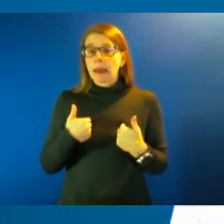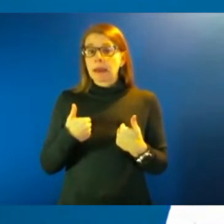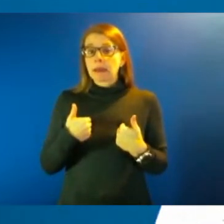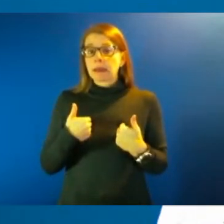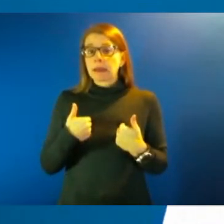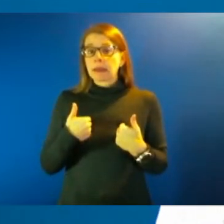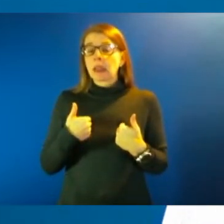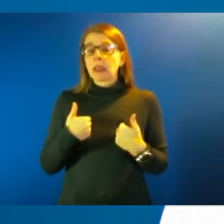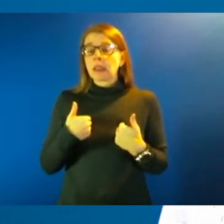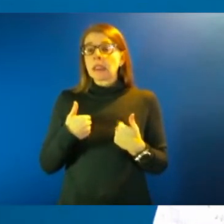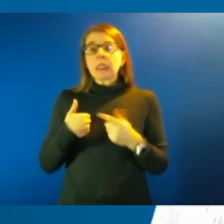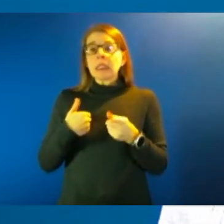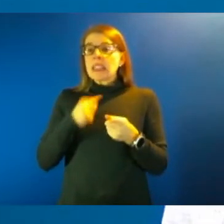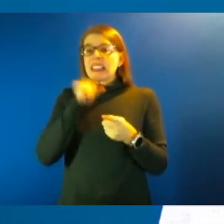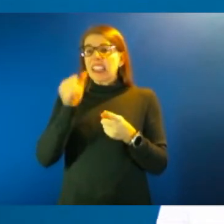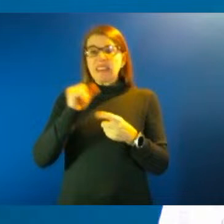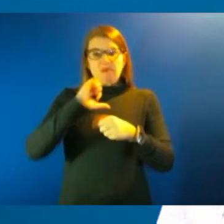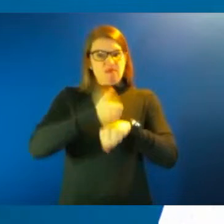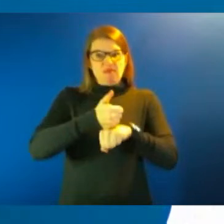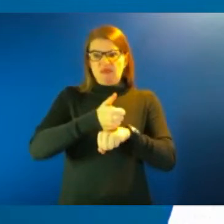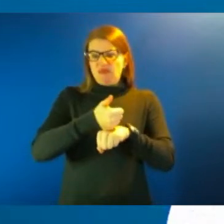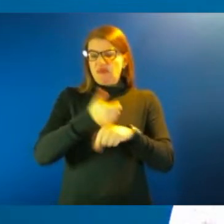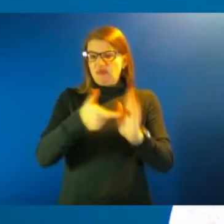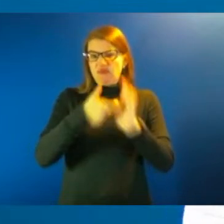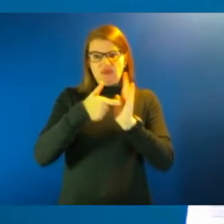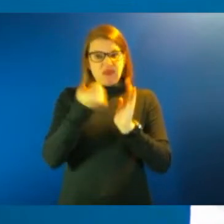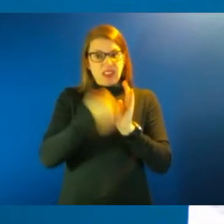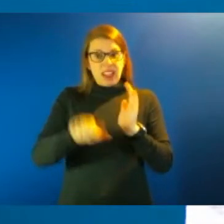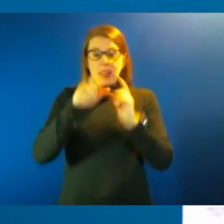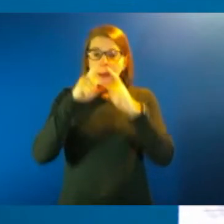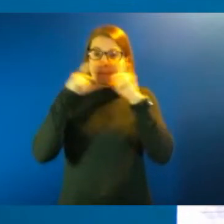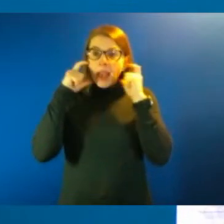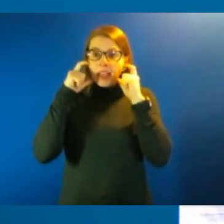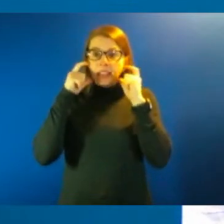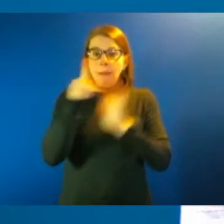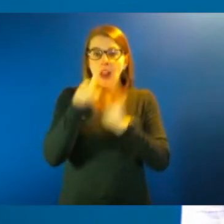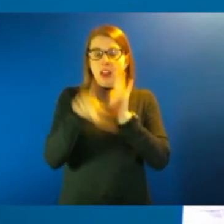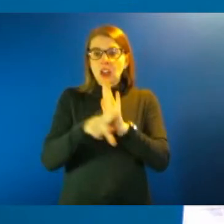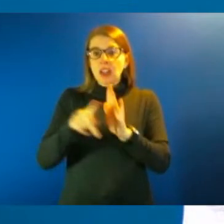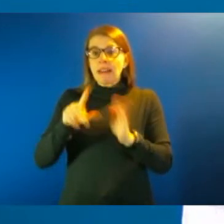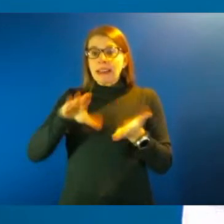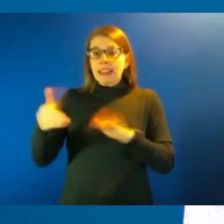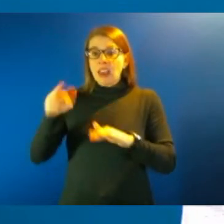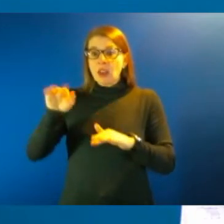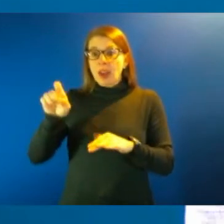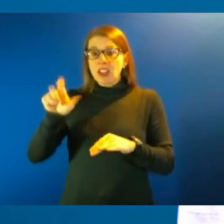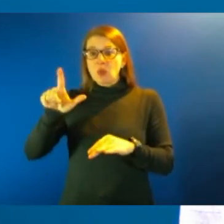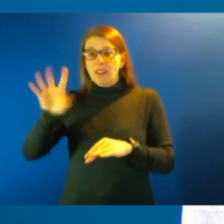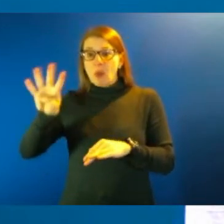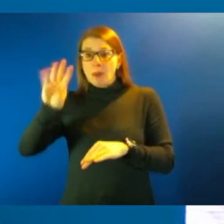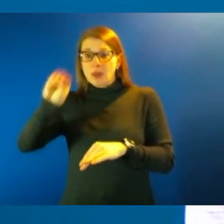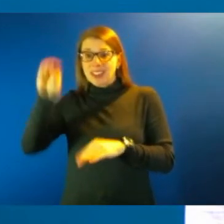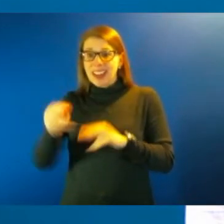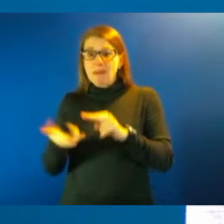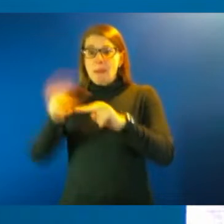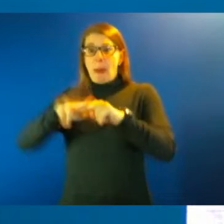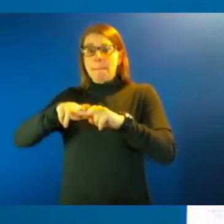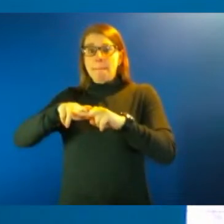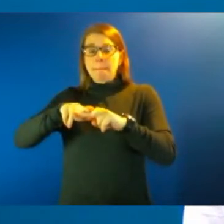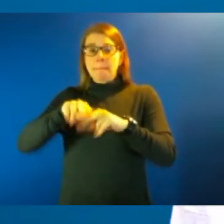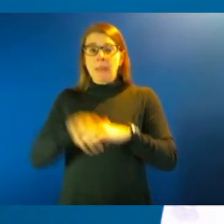that did not implement any sort of mask policy, they had death rates 24% higher than Slides he's talking